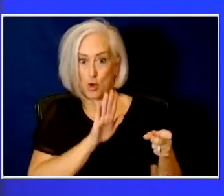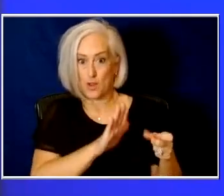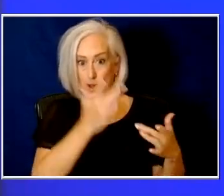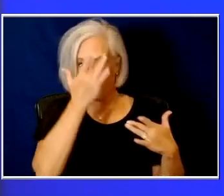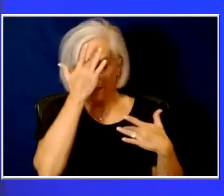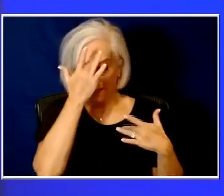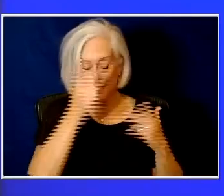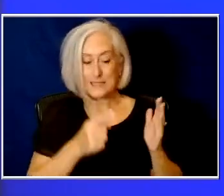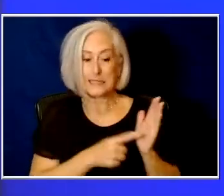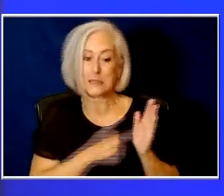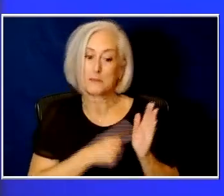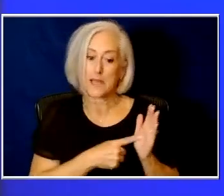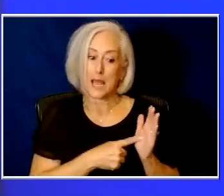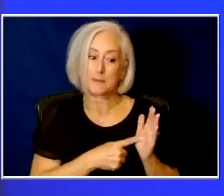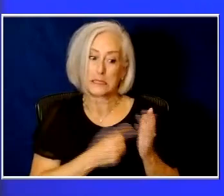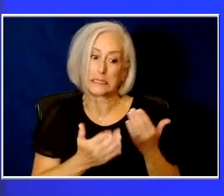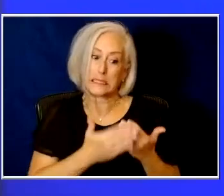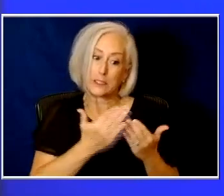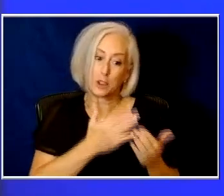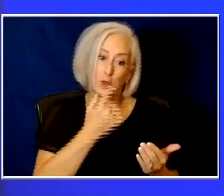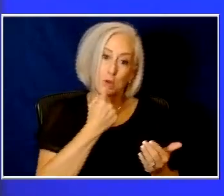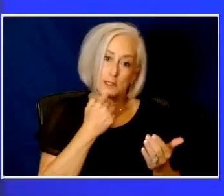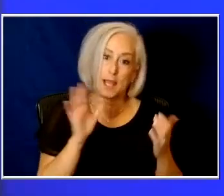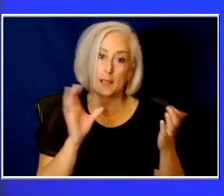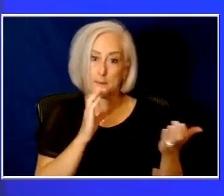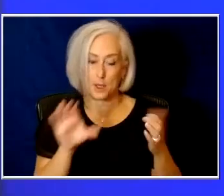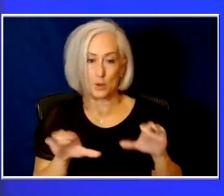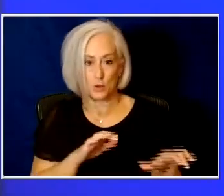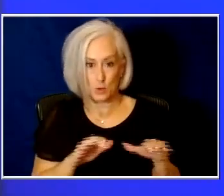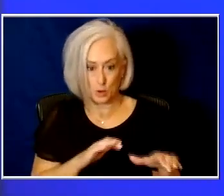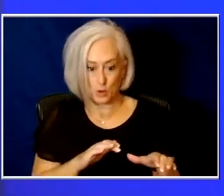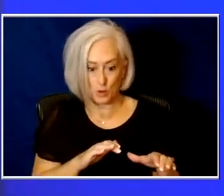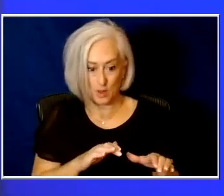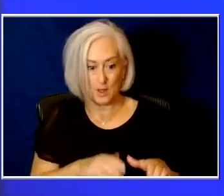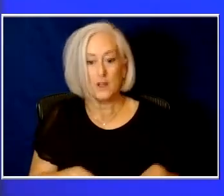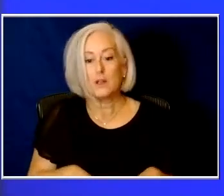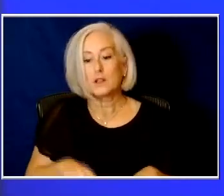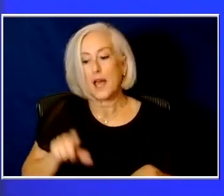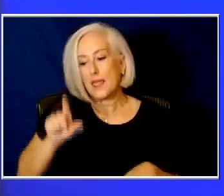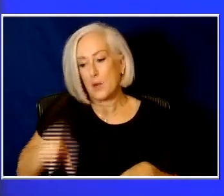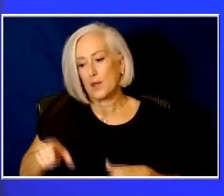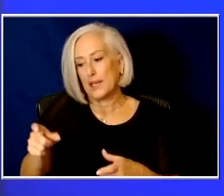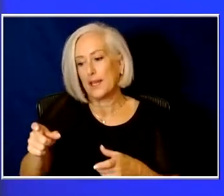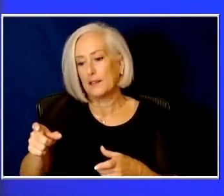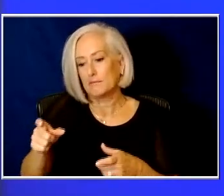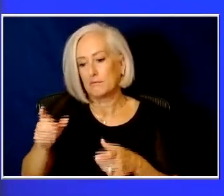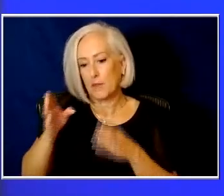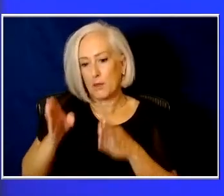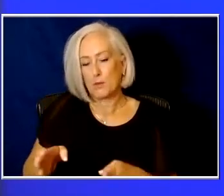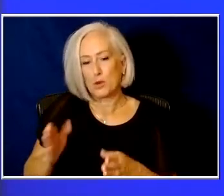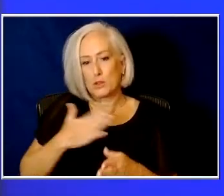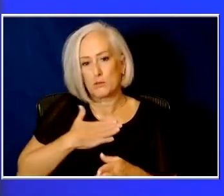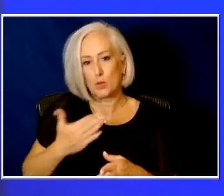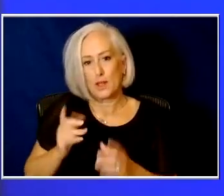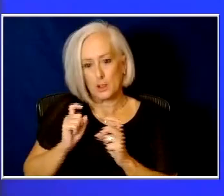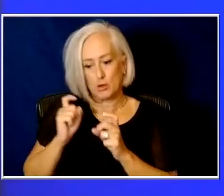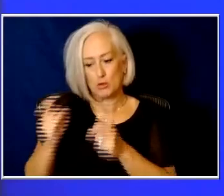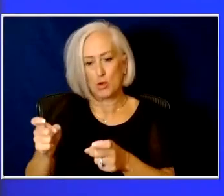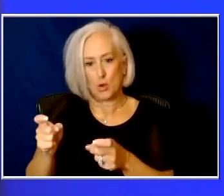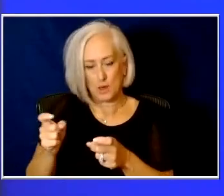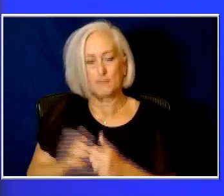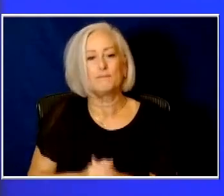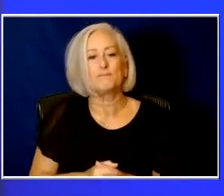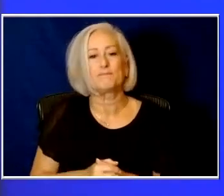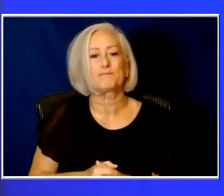done. And then, of course, we need that donor. So there's a battery of testing that we do for our recipients: heart,